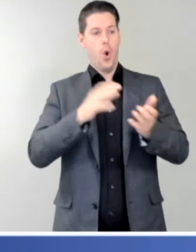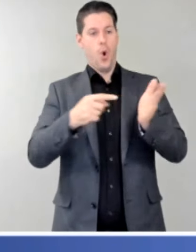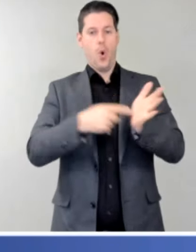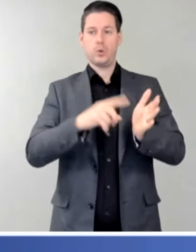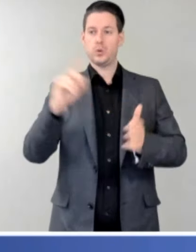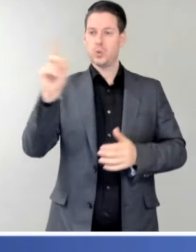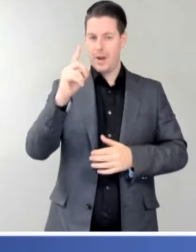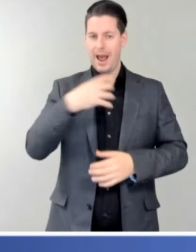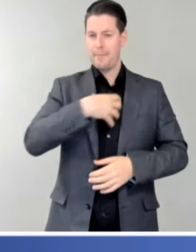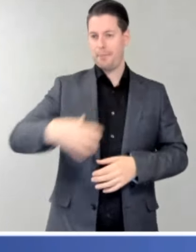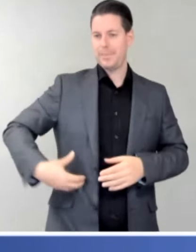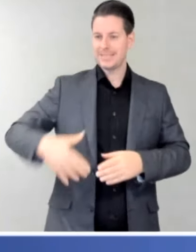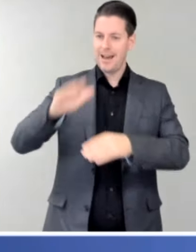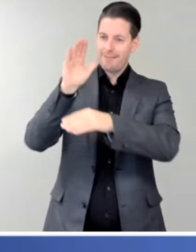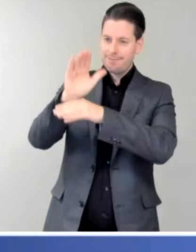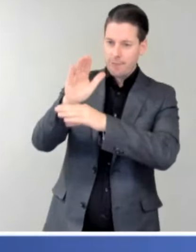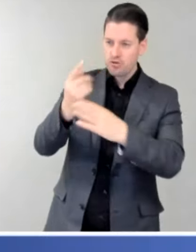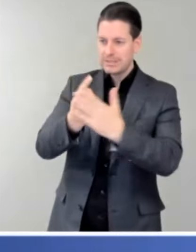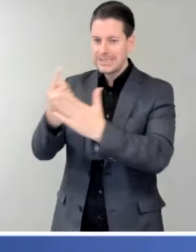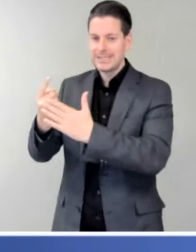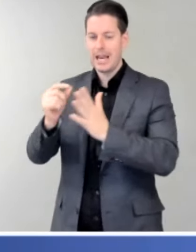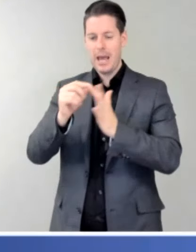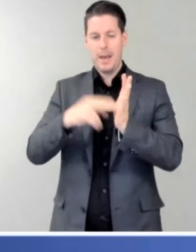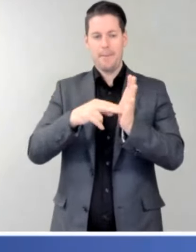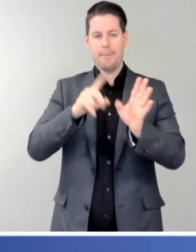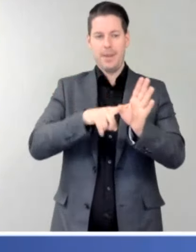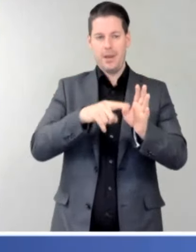the Honourable Penny Wong, to speak.